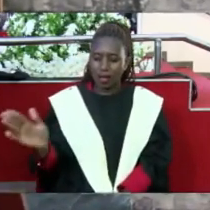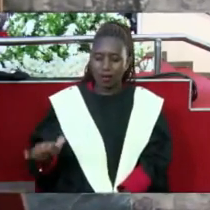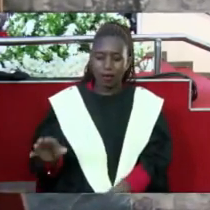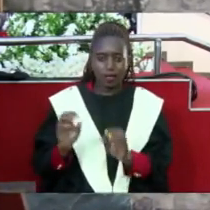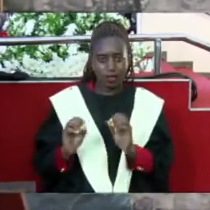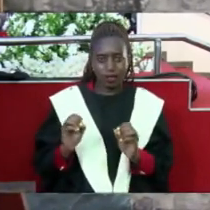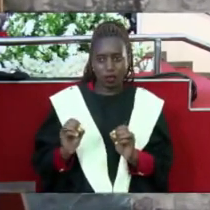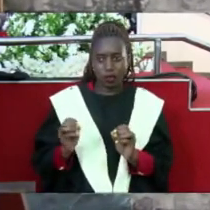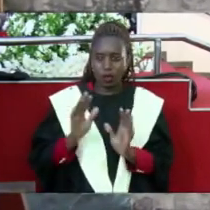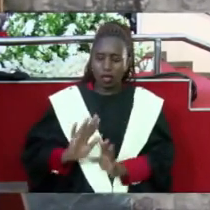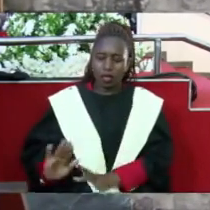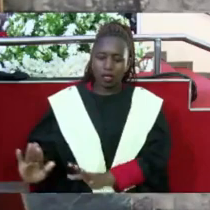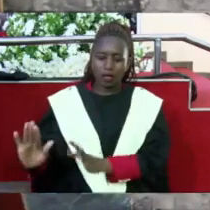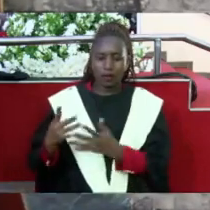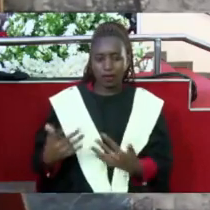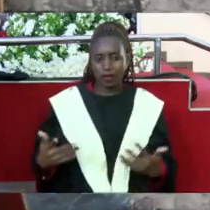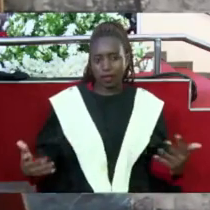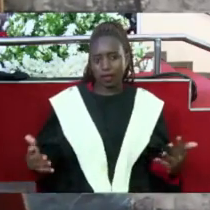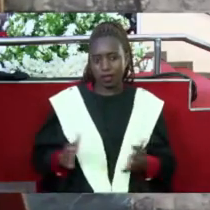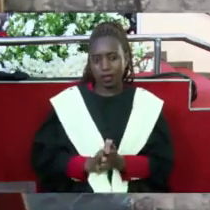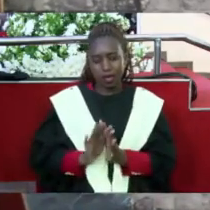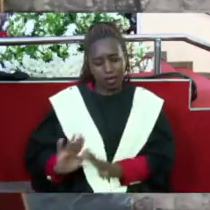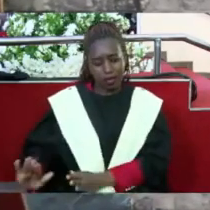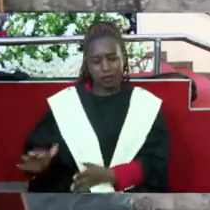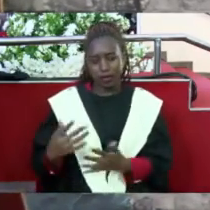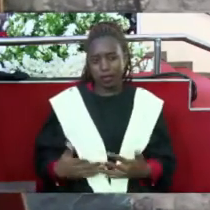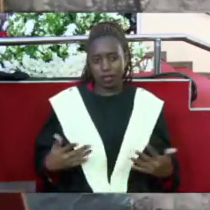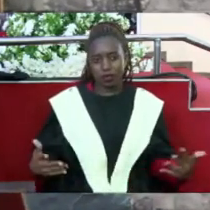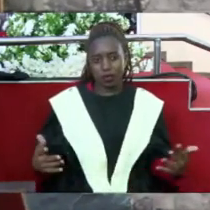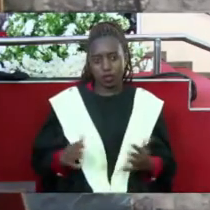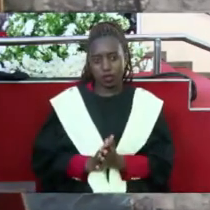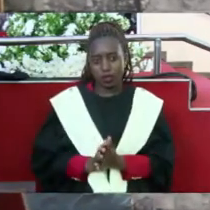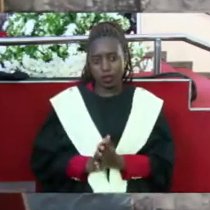those things. Release some of those situations. Release those some